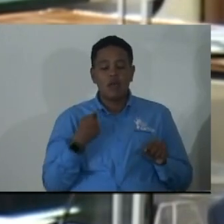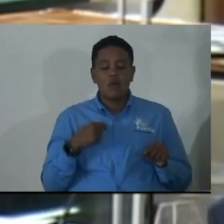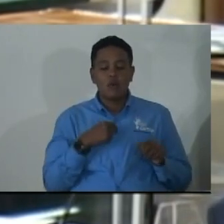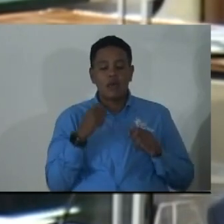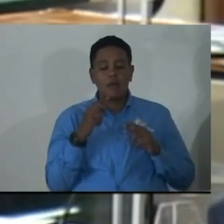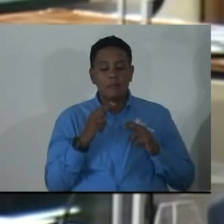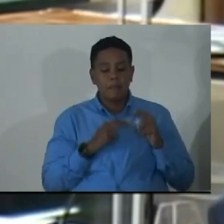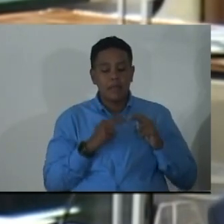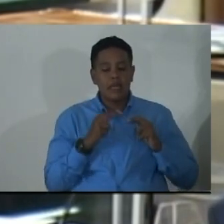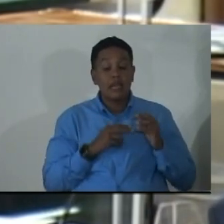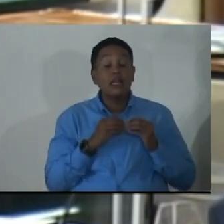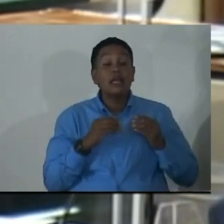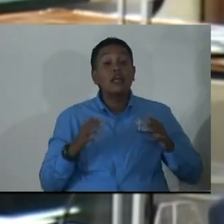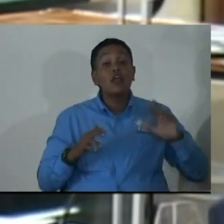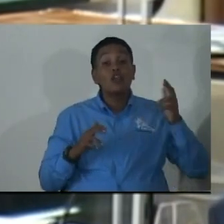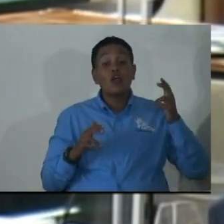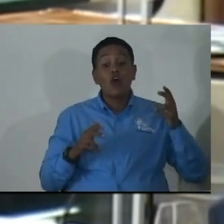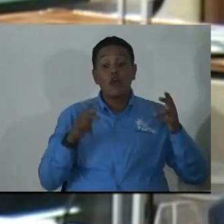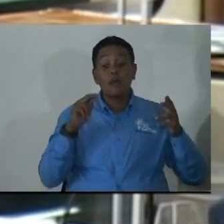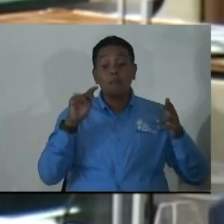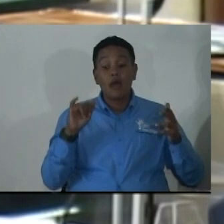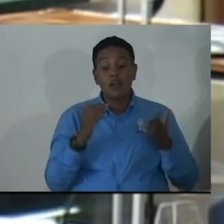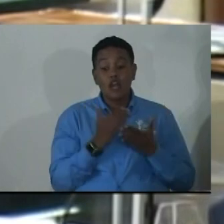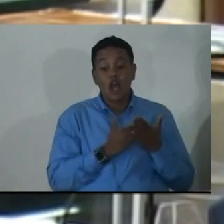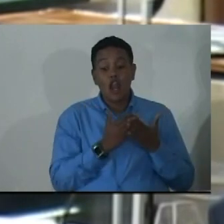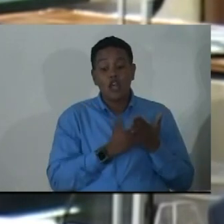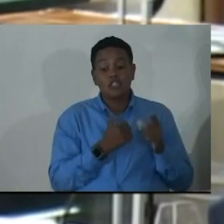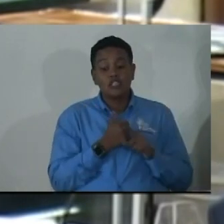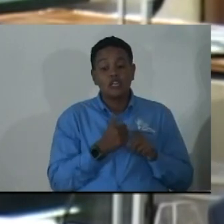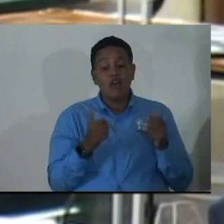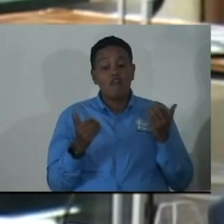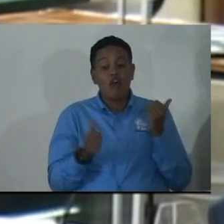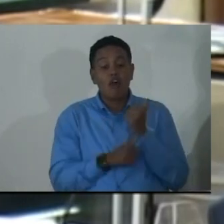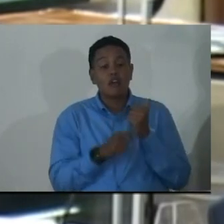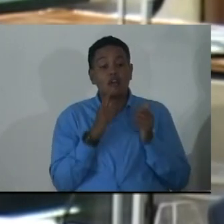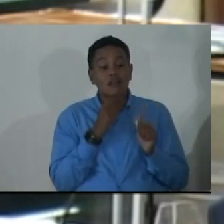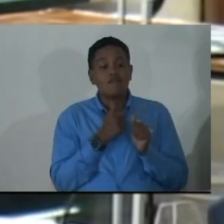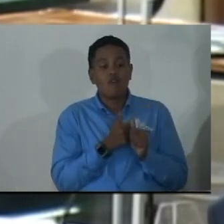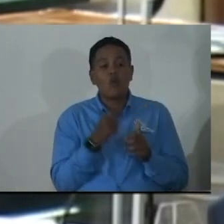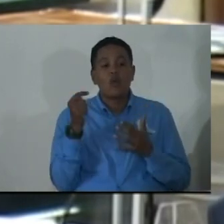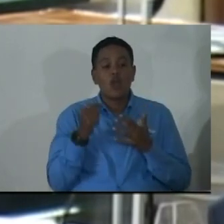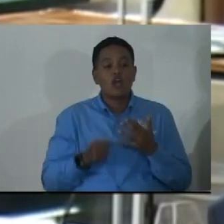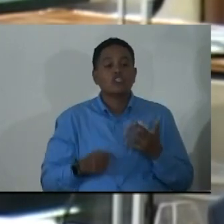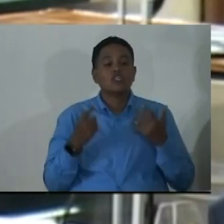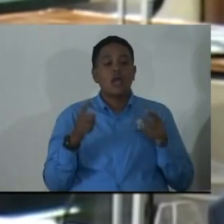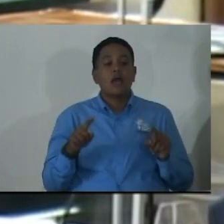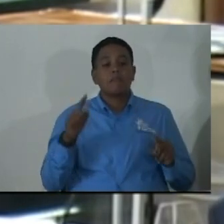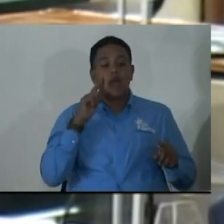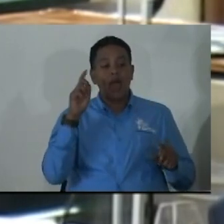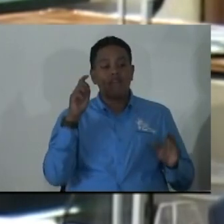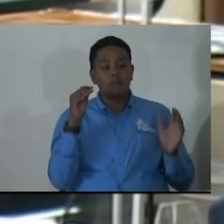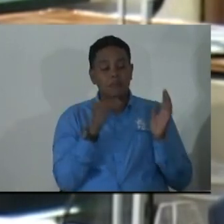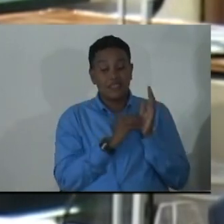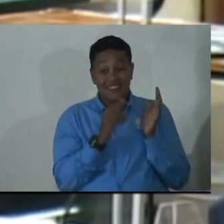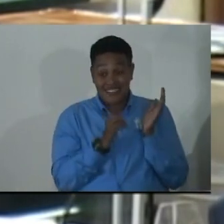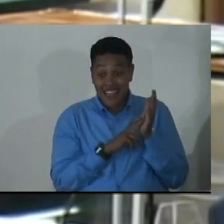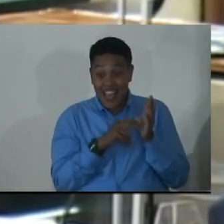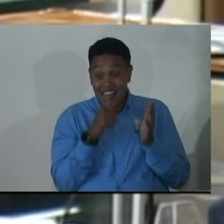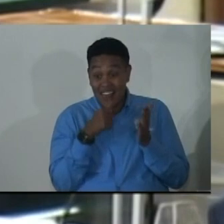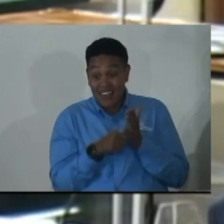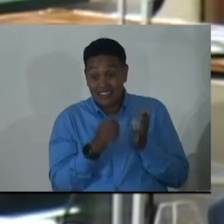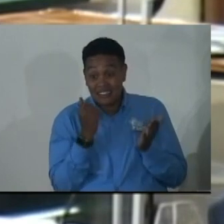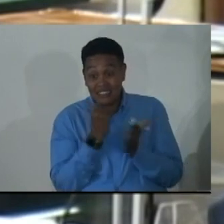building in third-party collection under the following conditions. There has to be a signed letter stamped